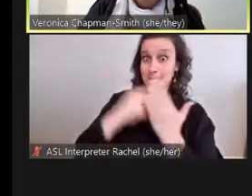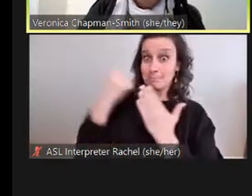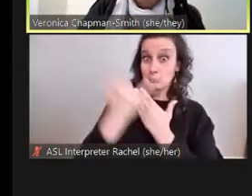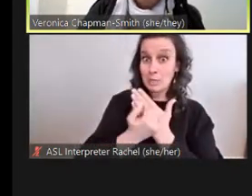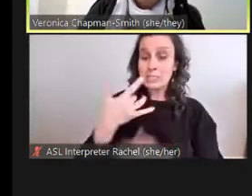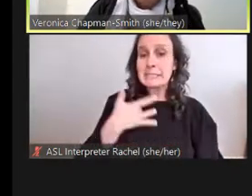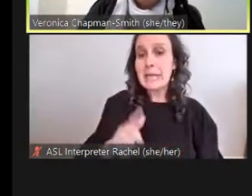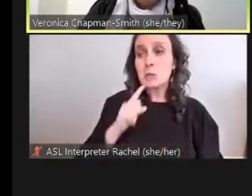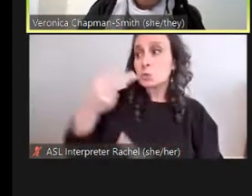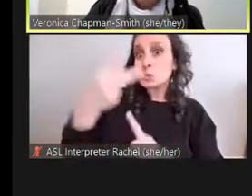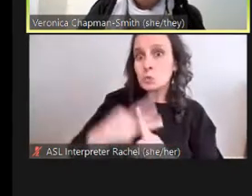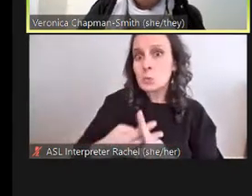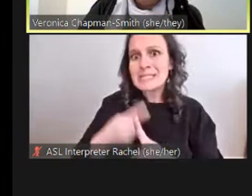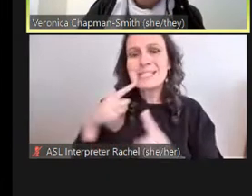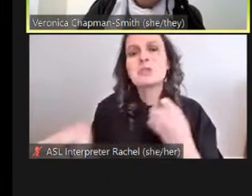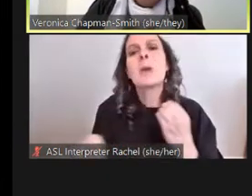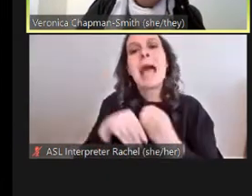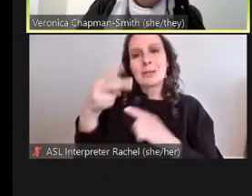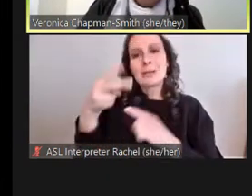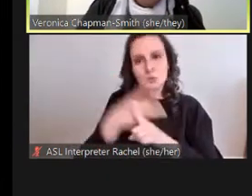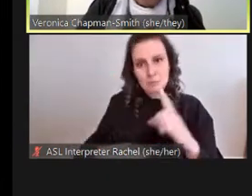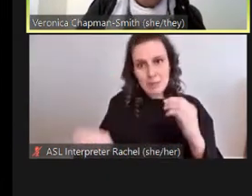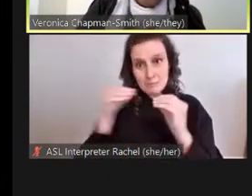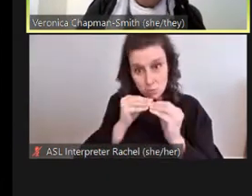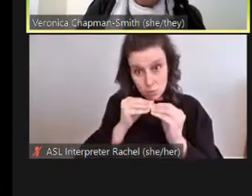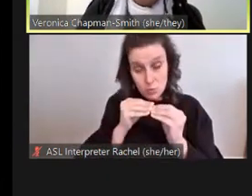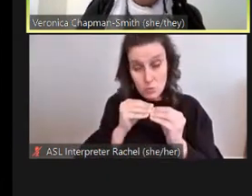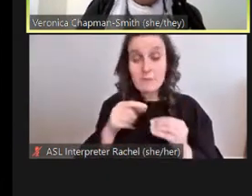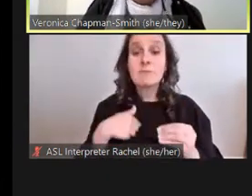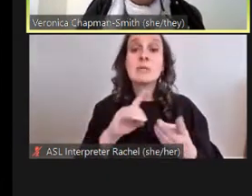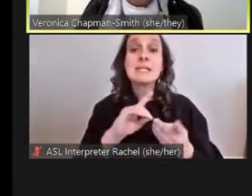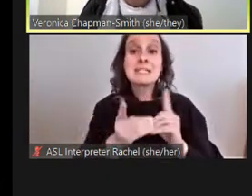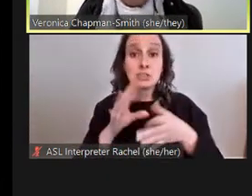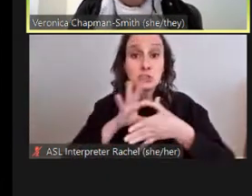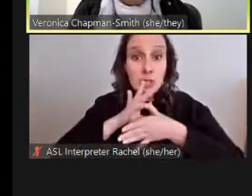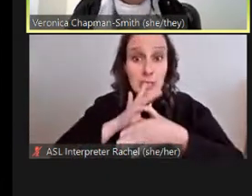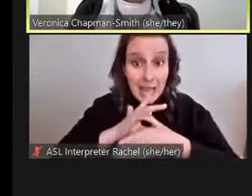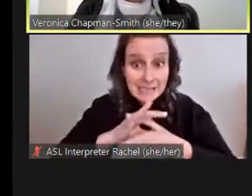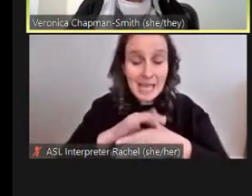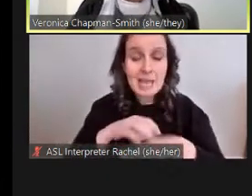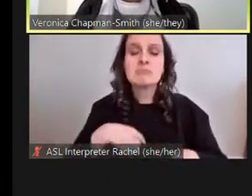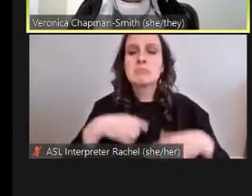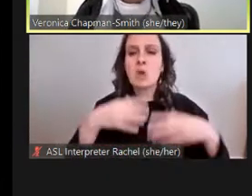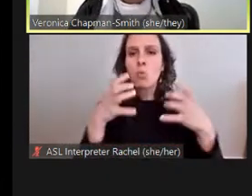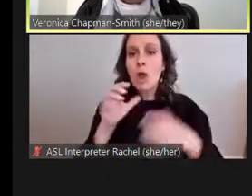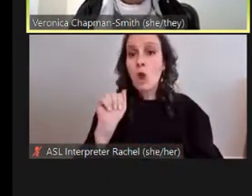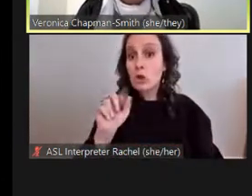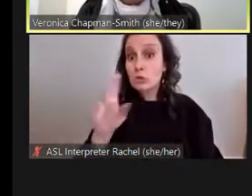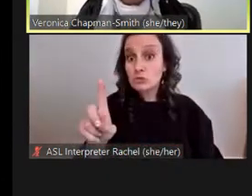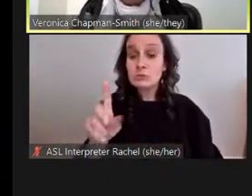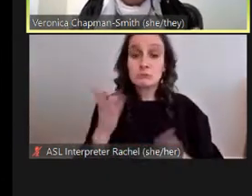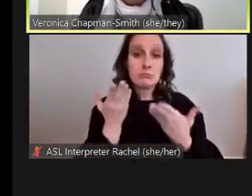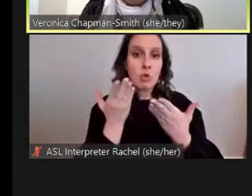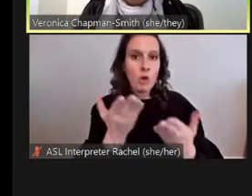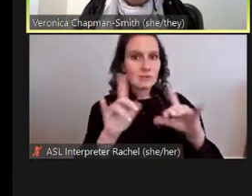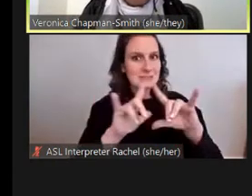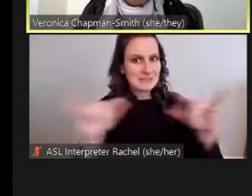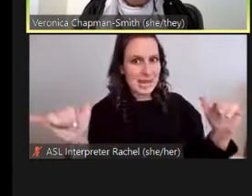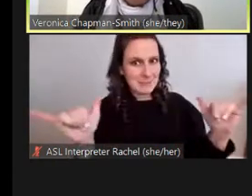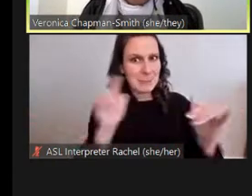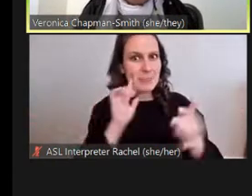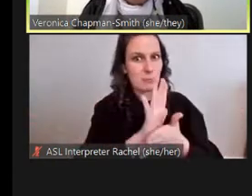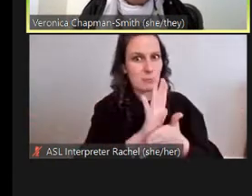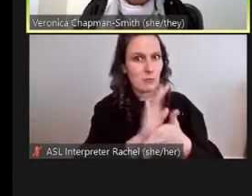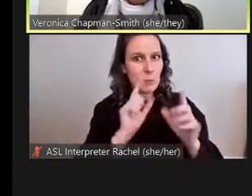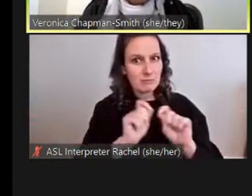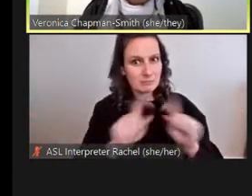timeline. For the digital content, we want to offer audio descriptions on the same date that the film is going to be